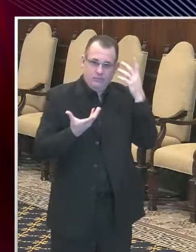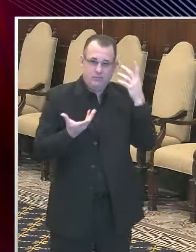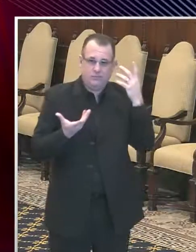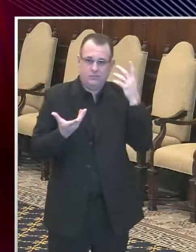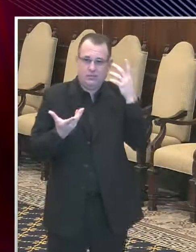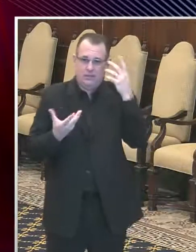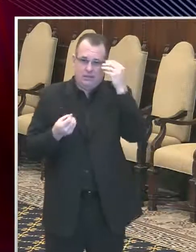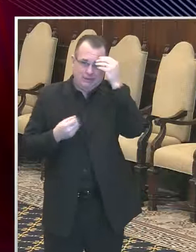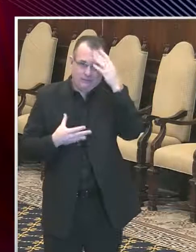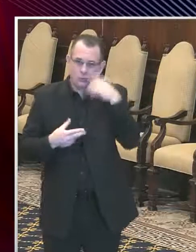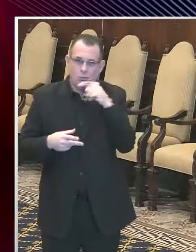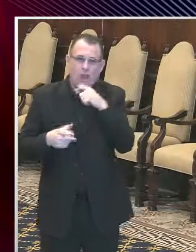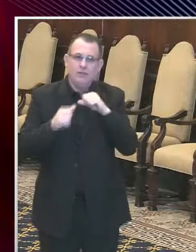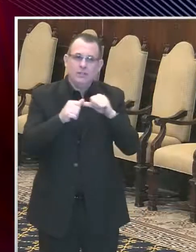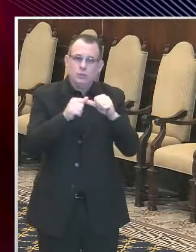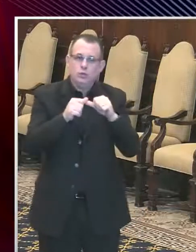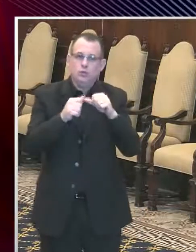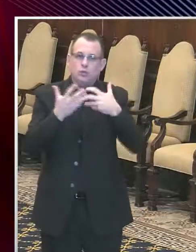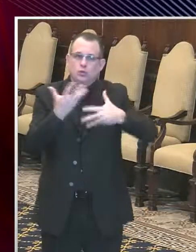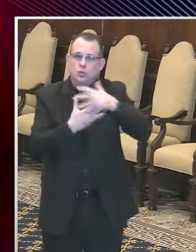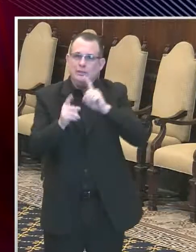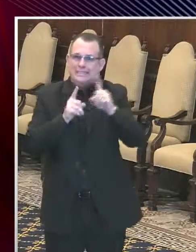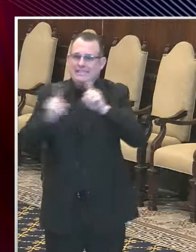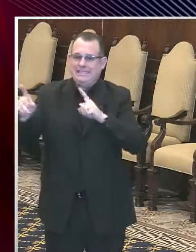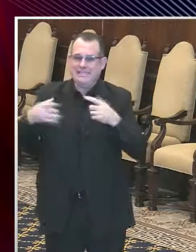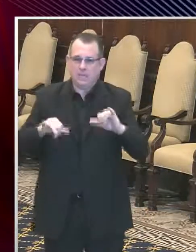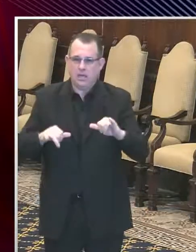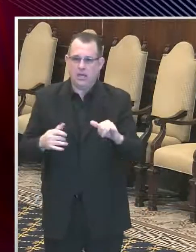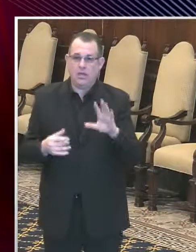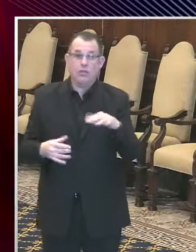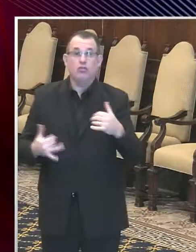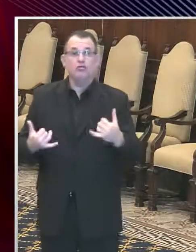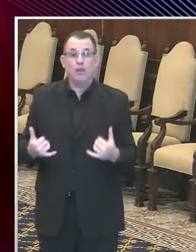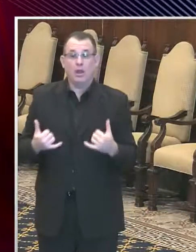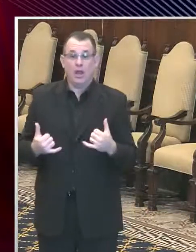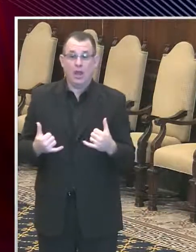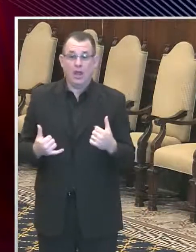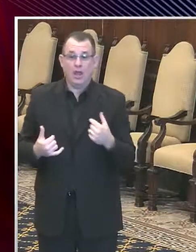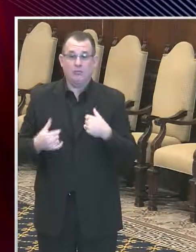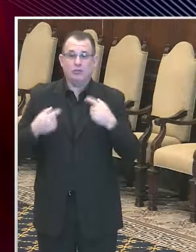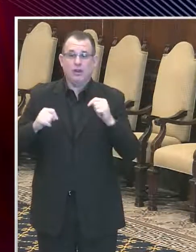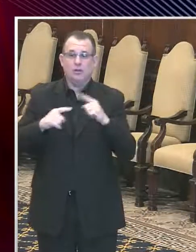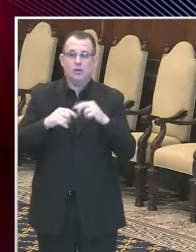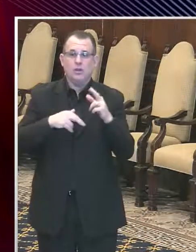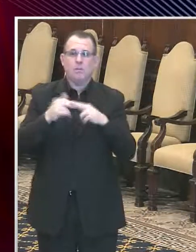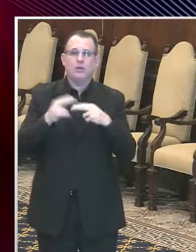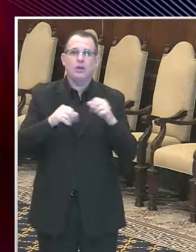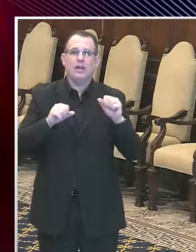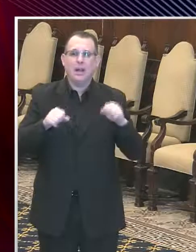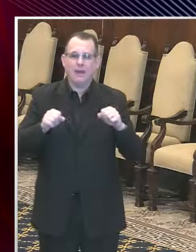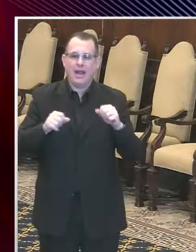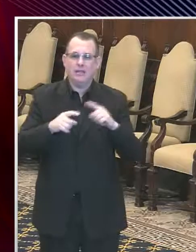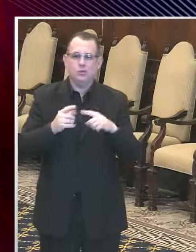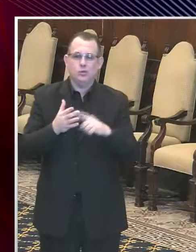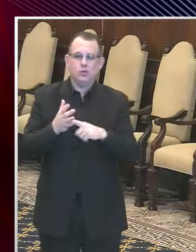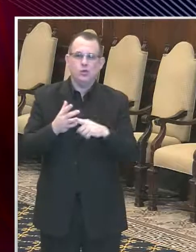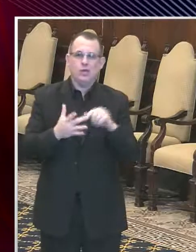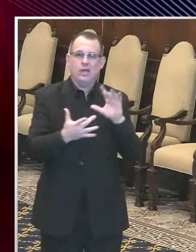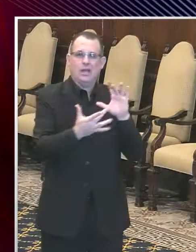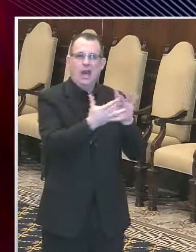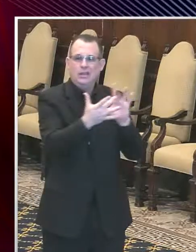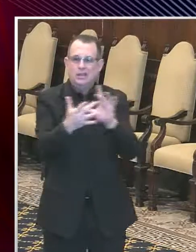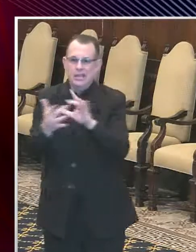else. We are working now to try to build a capacity to do the contact tracing for when the case counts get low